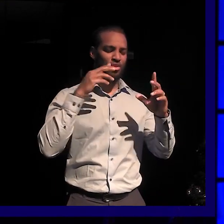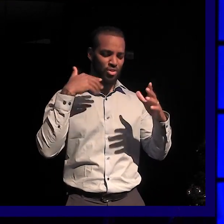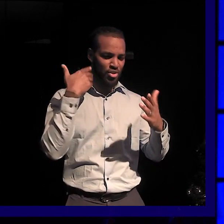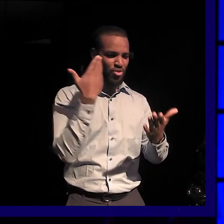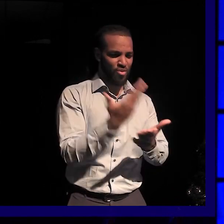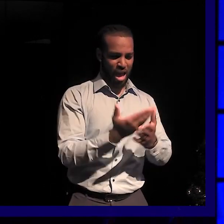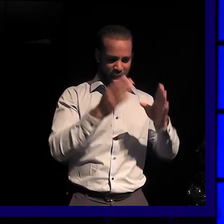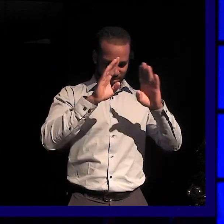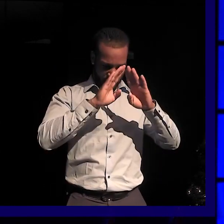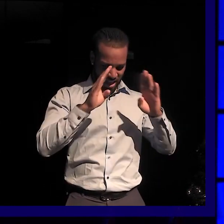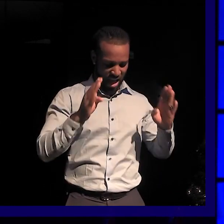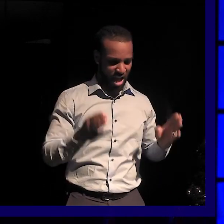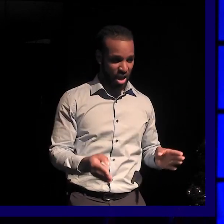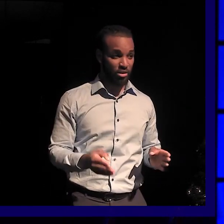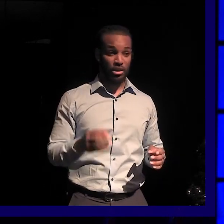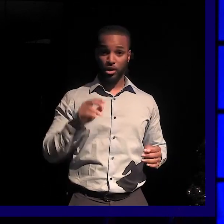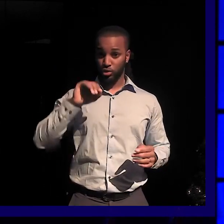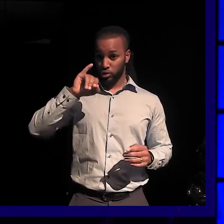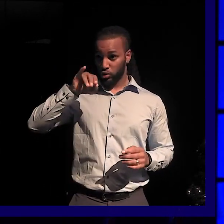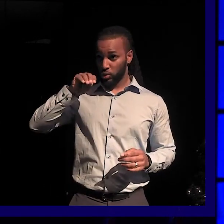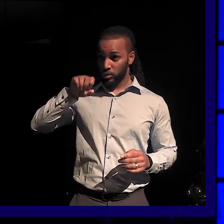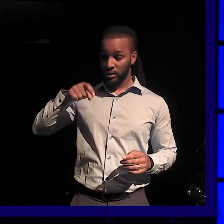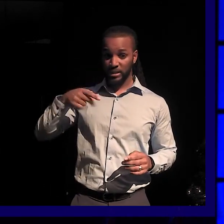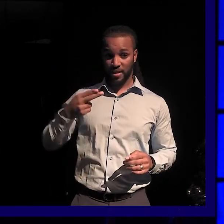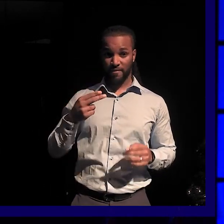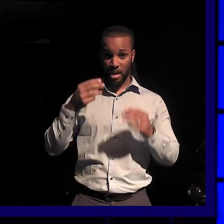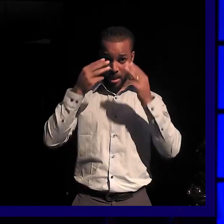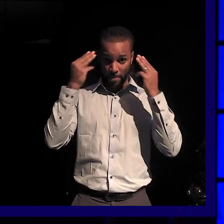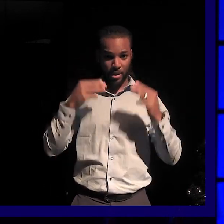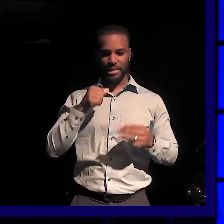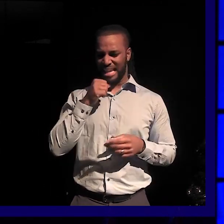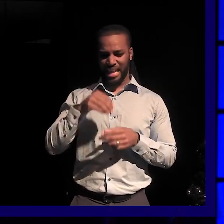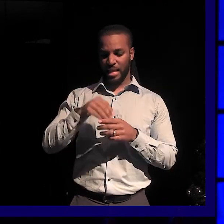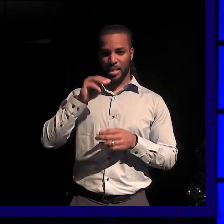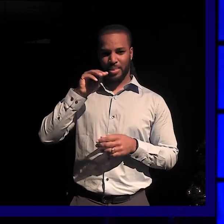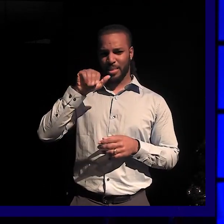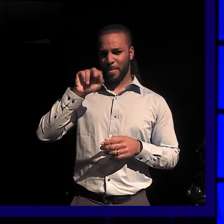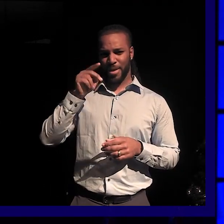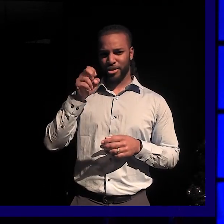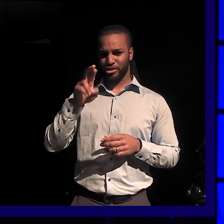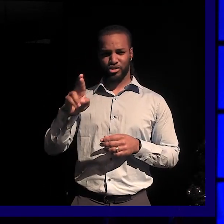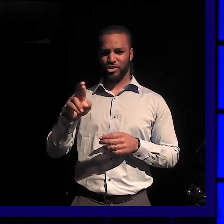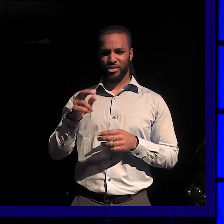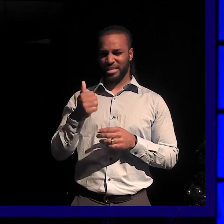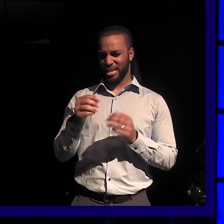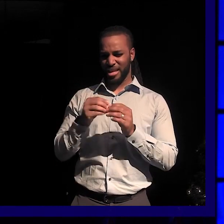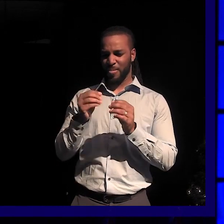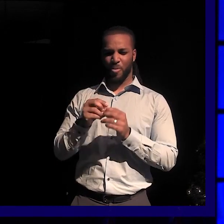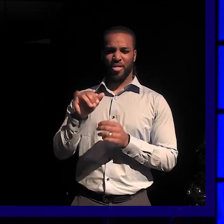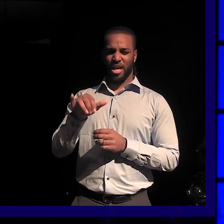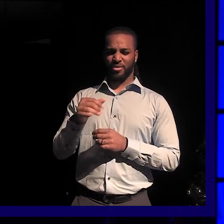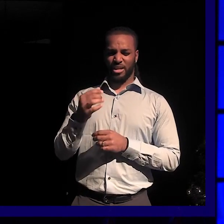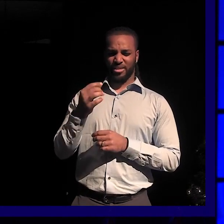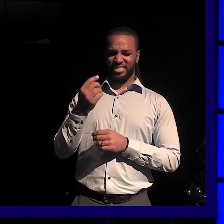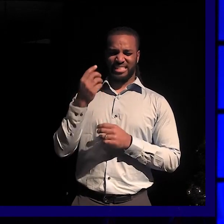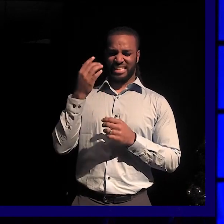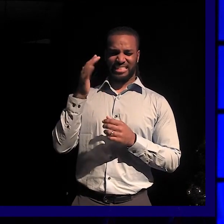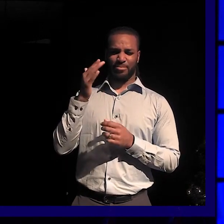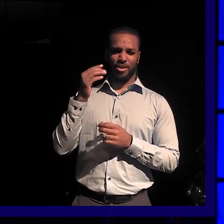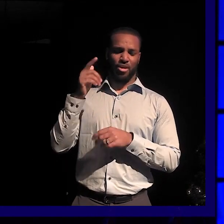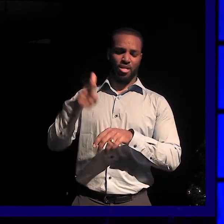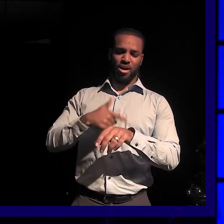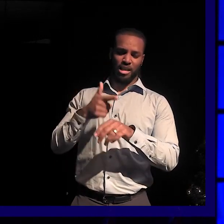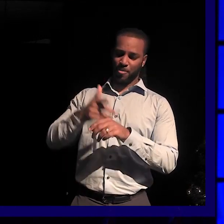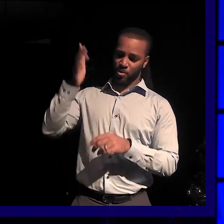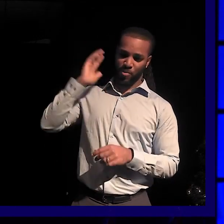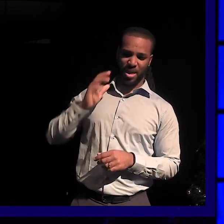it's a house now. Joseph and Mary are no longer in the manger. The manger scene's a little over 2 years away. It's